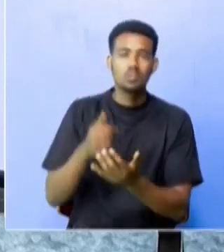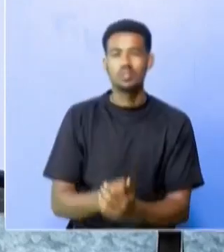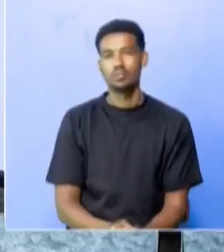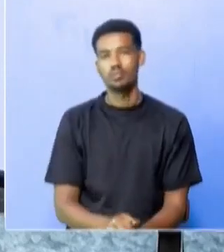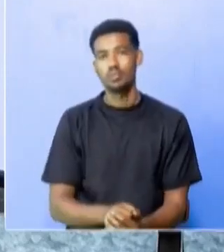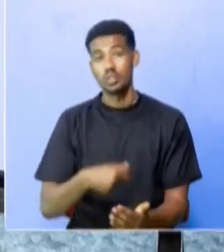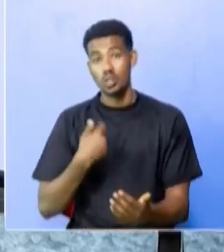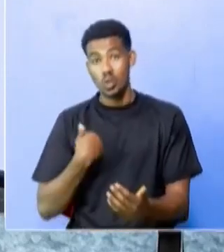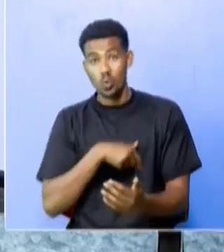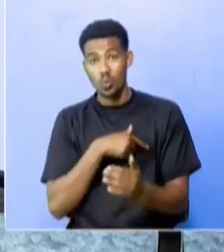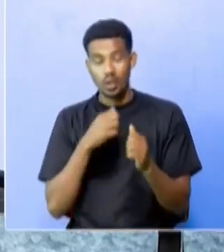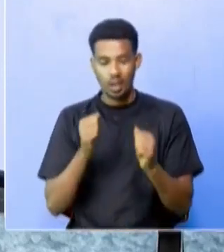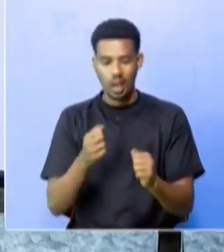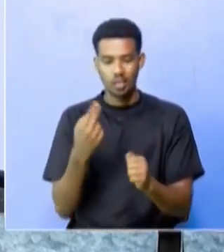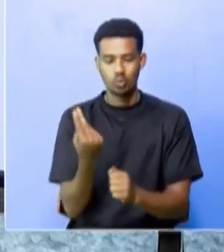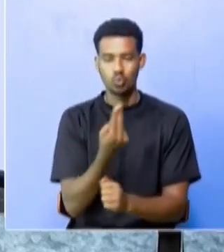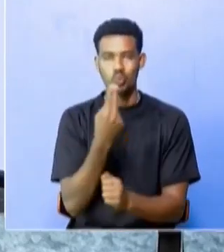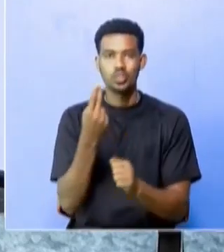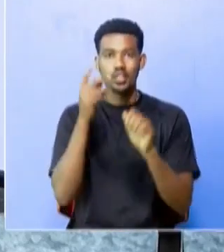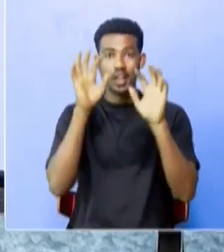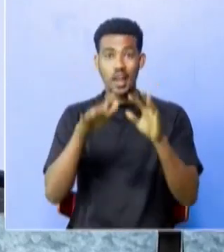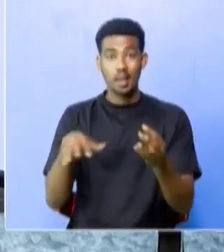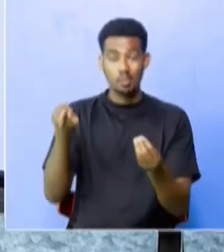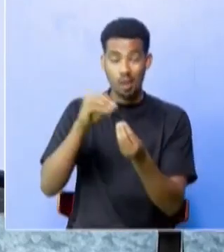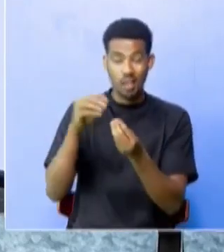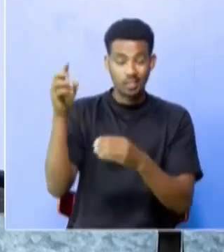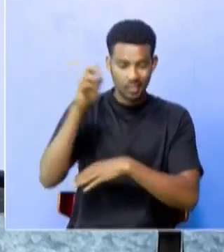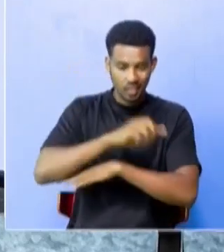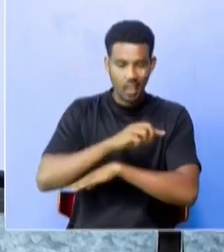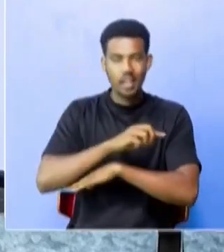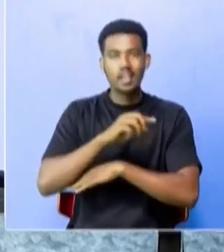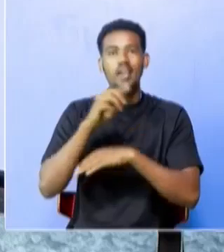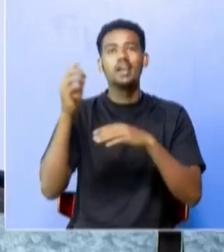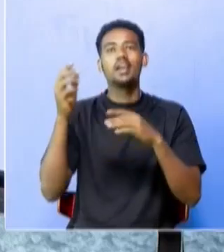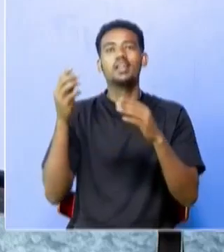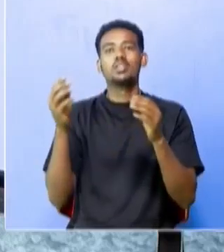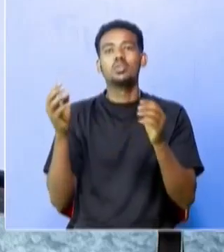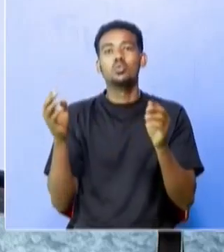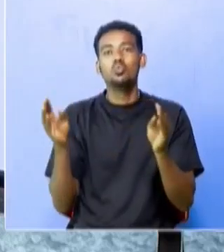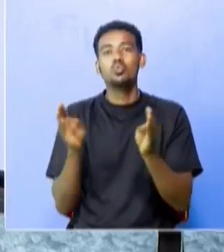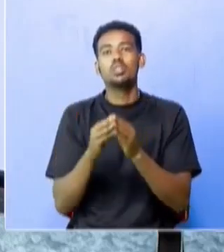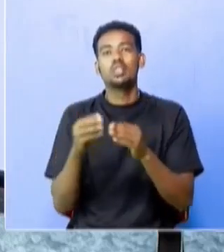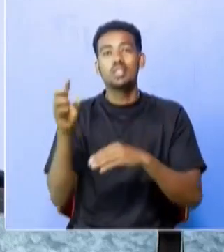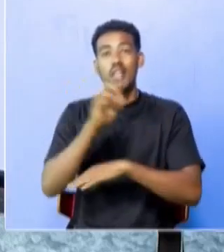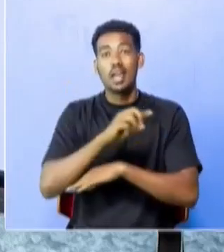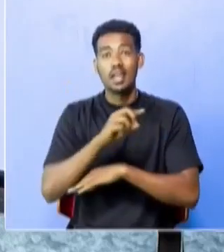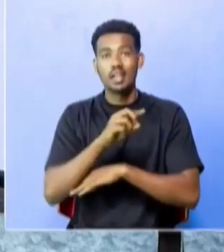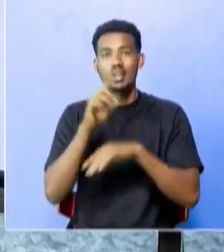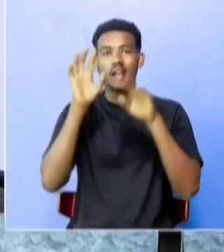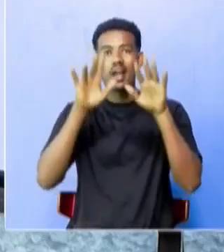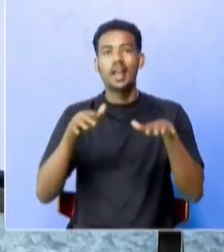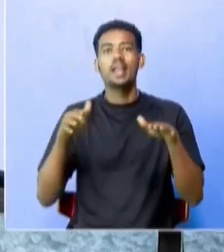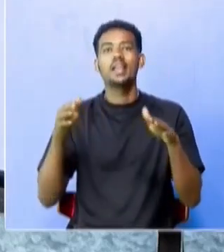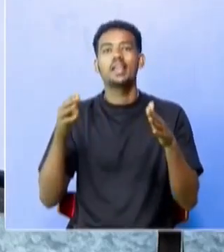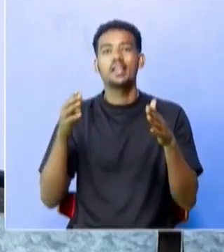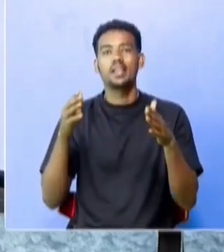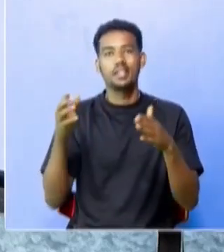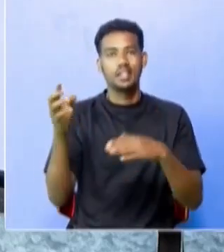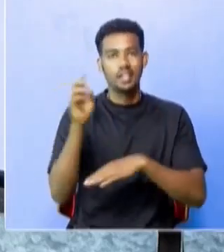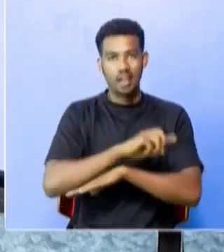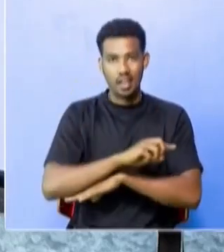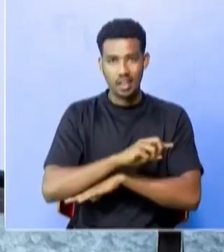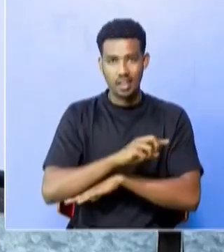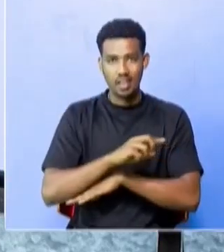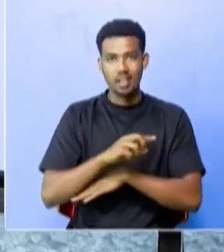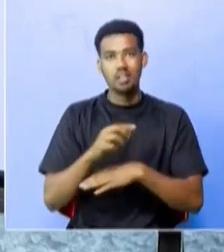the word rainy plus day. It's become rainy day. And also, we can use with even